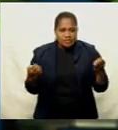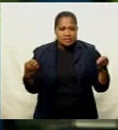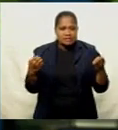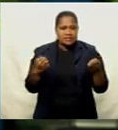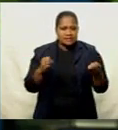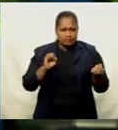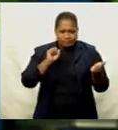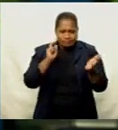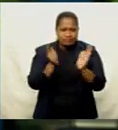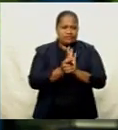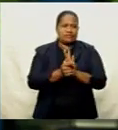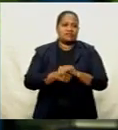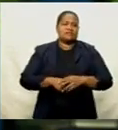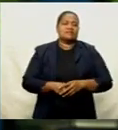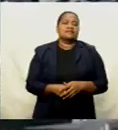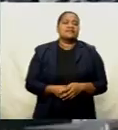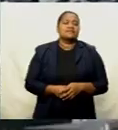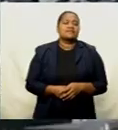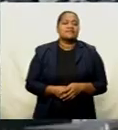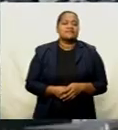quickly. The turnover is actually quite fast.